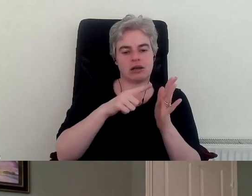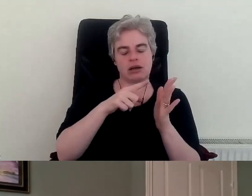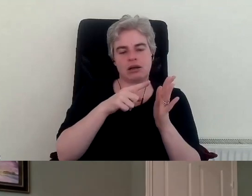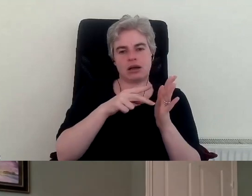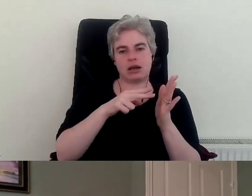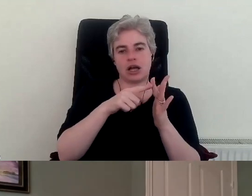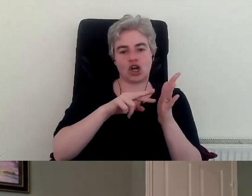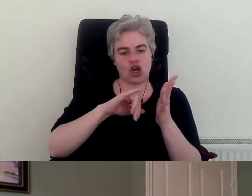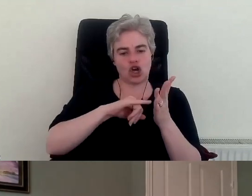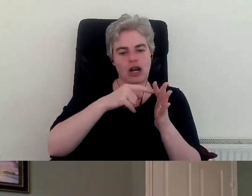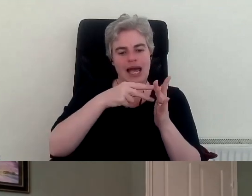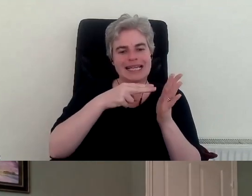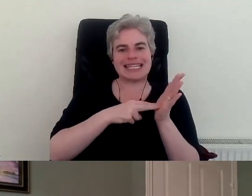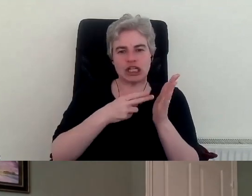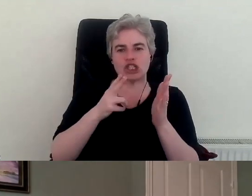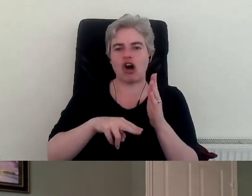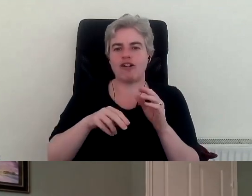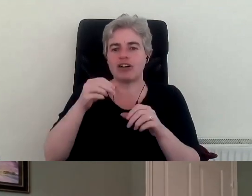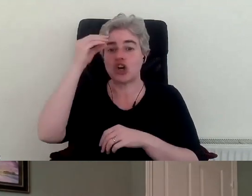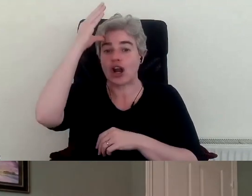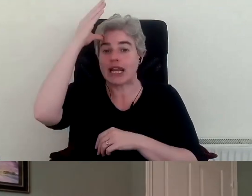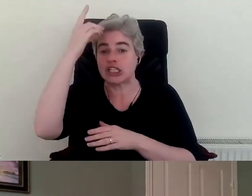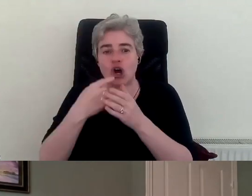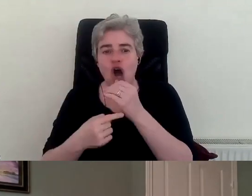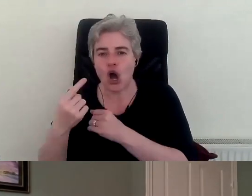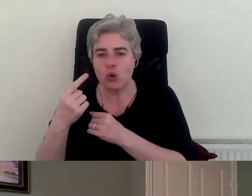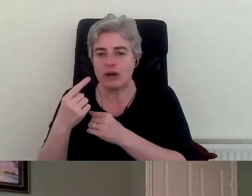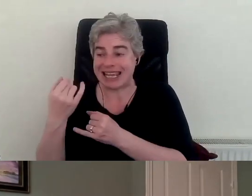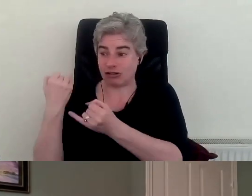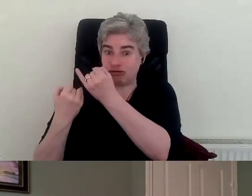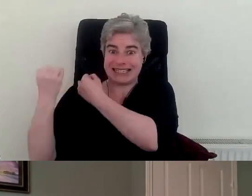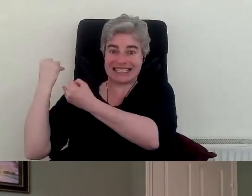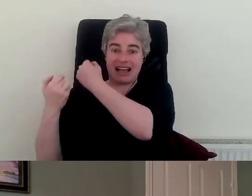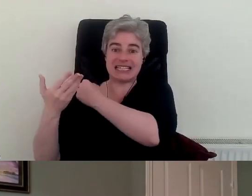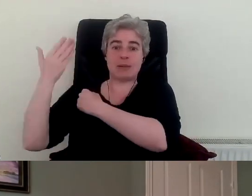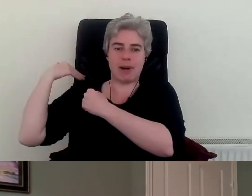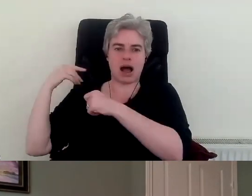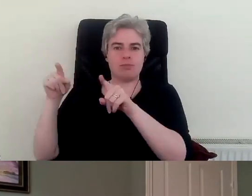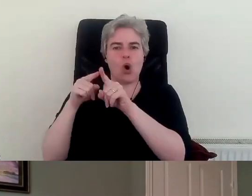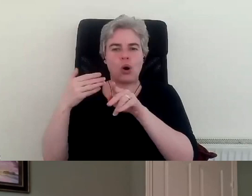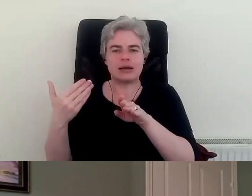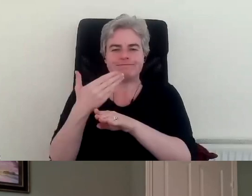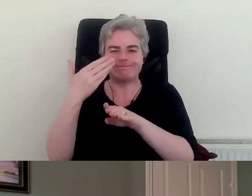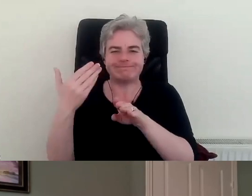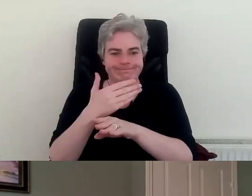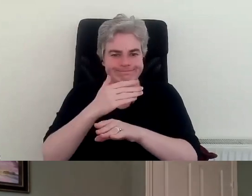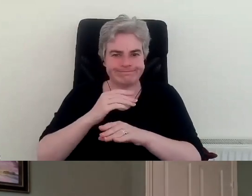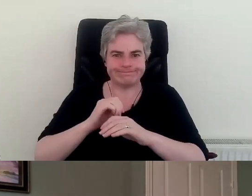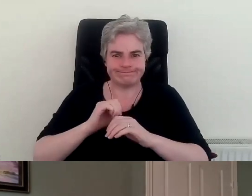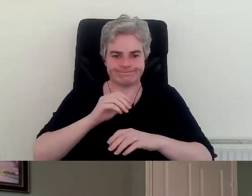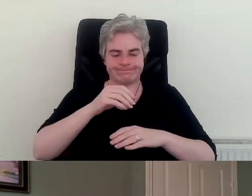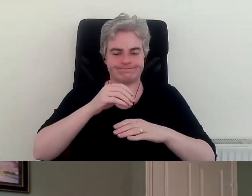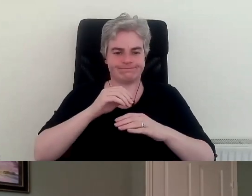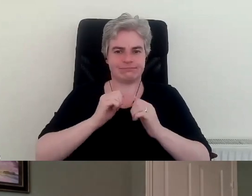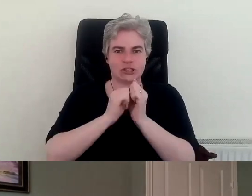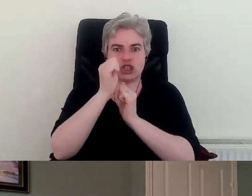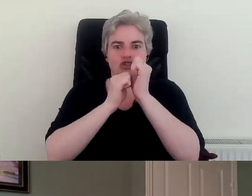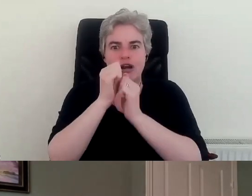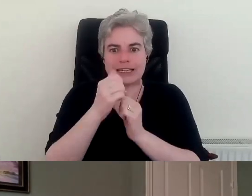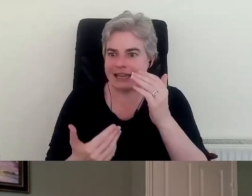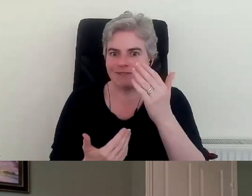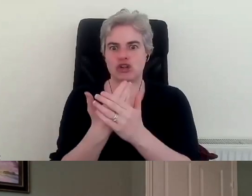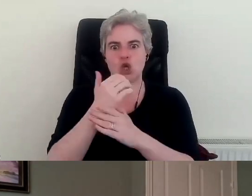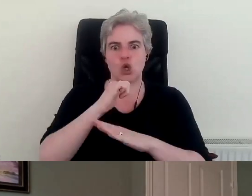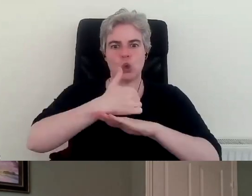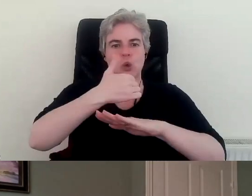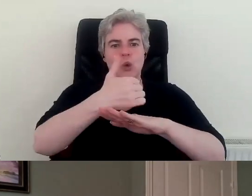because decolonization is not only just critiquing the past, but it's actually actively constructing something new for